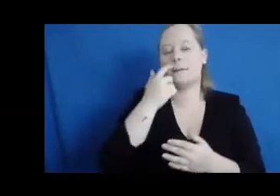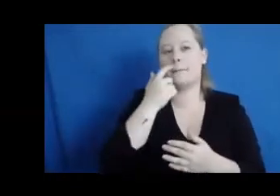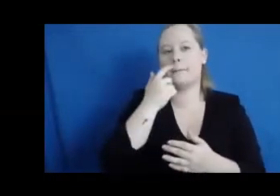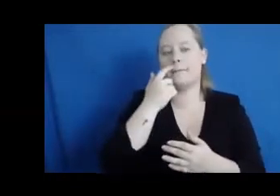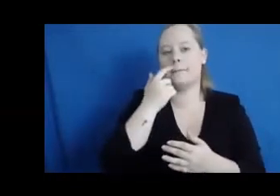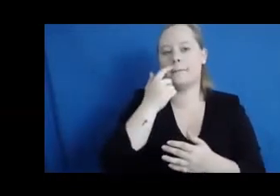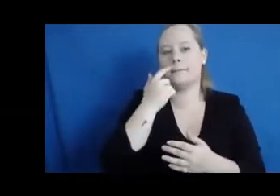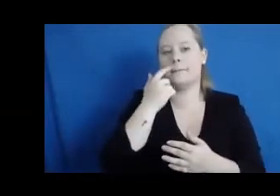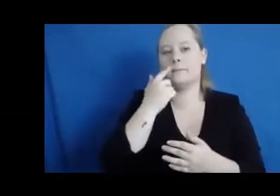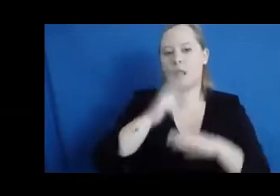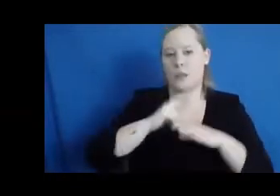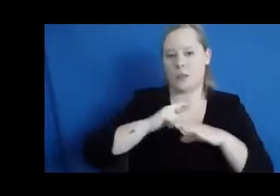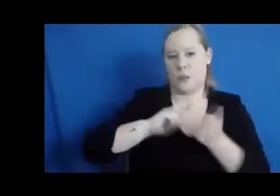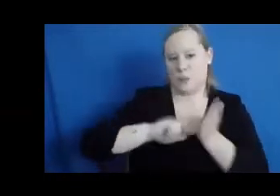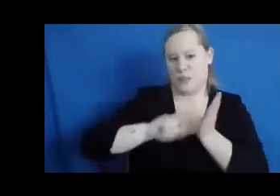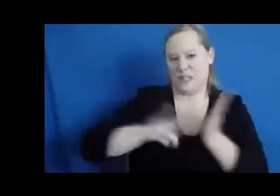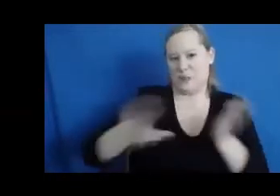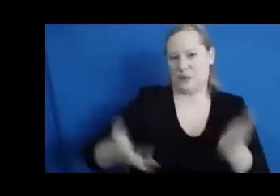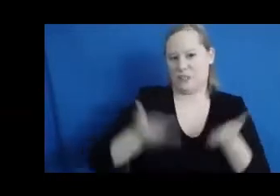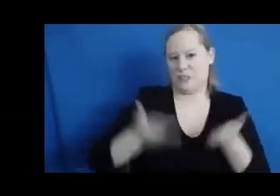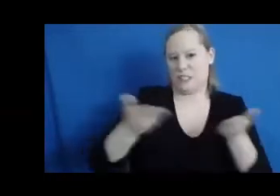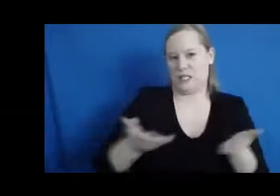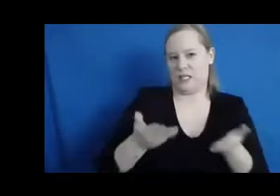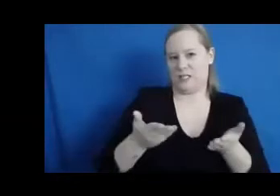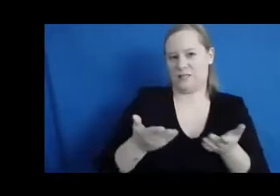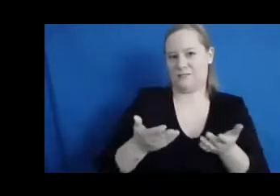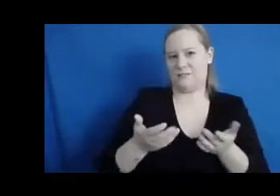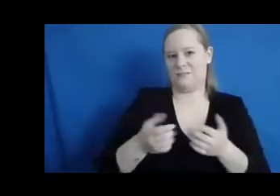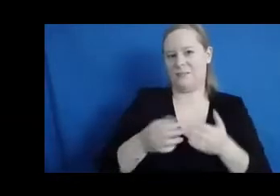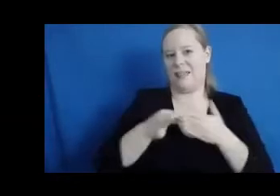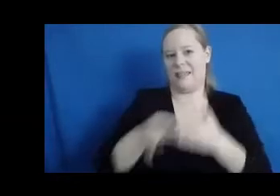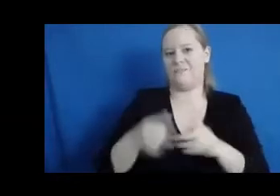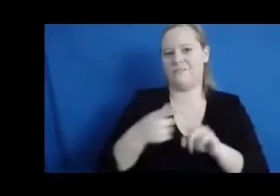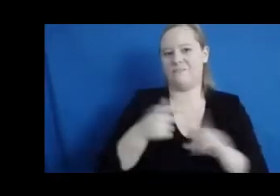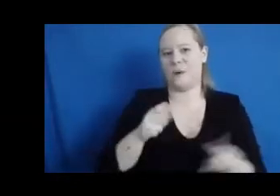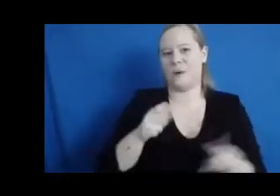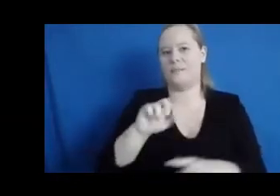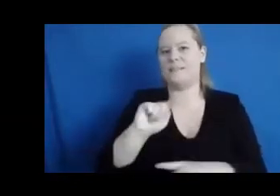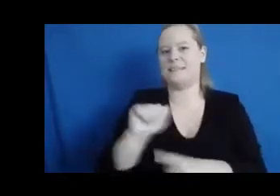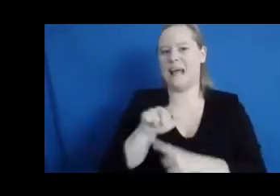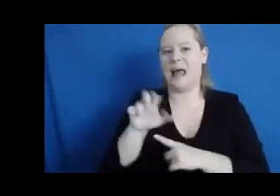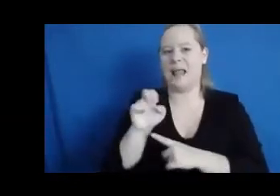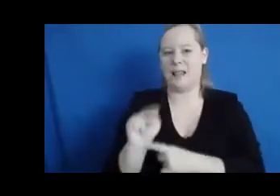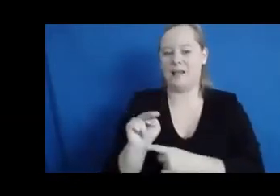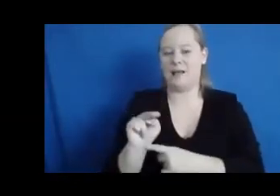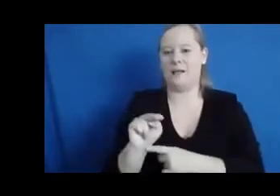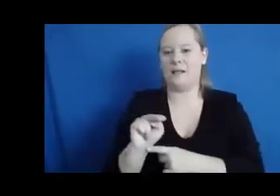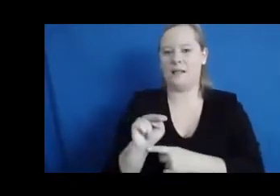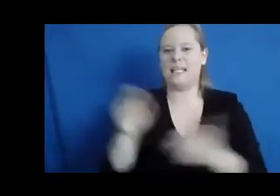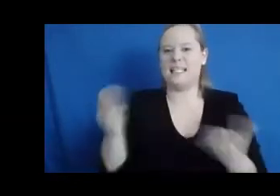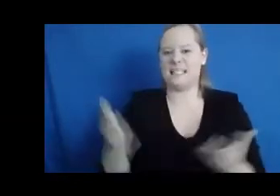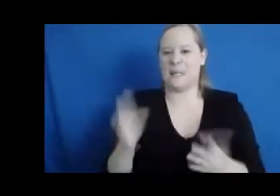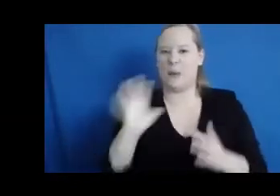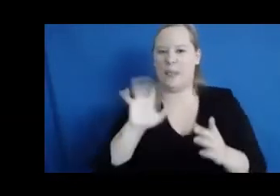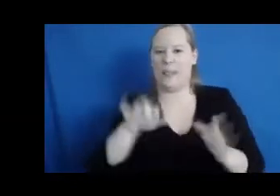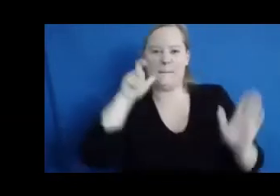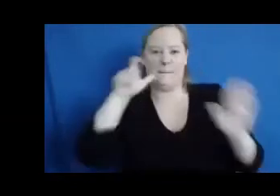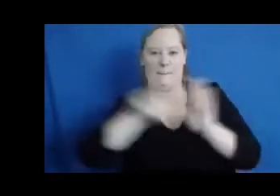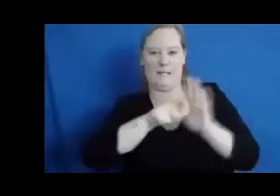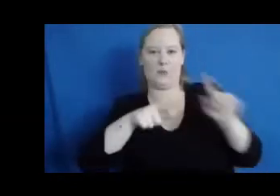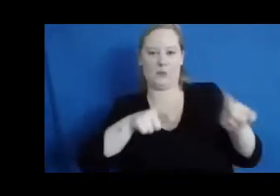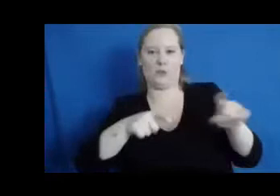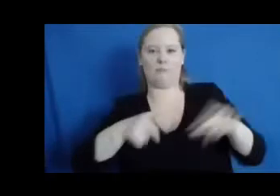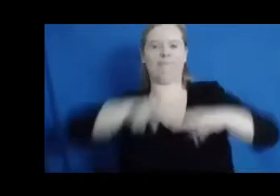the research here is largely being led by Talon Newton, and he is here in this image. This was on one of